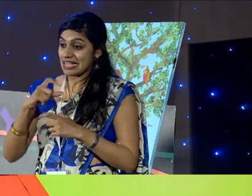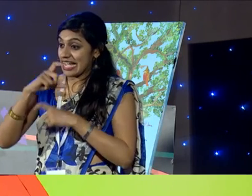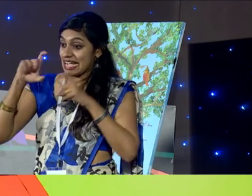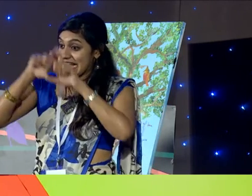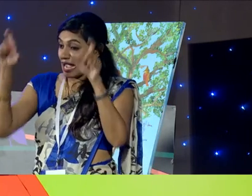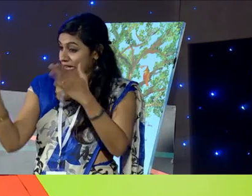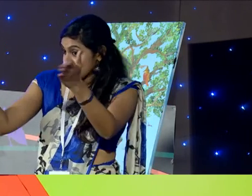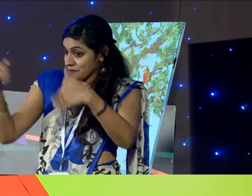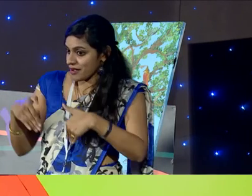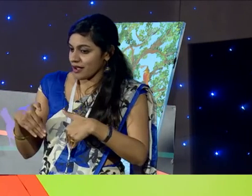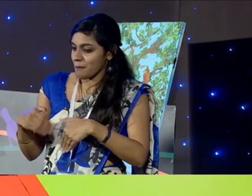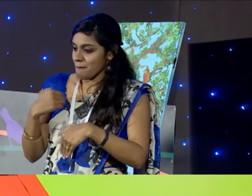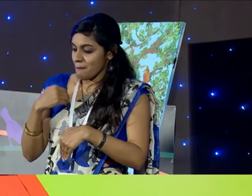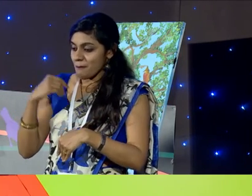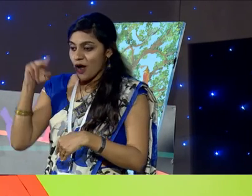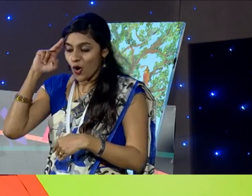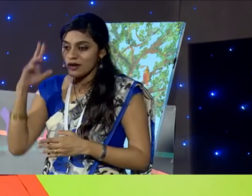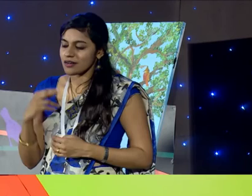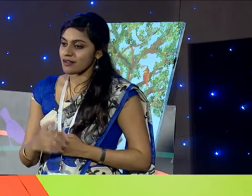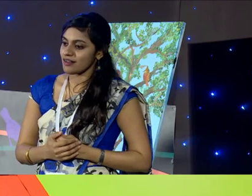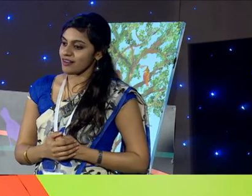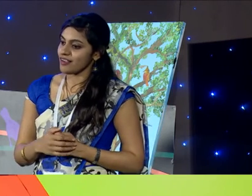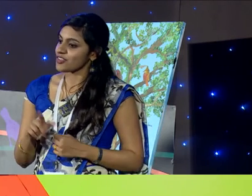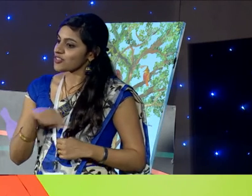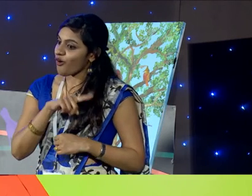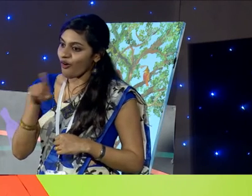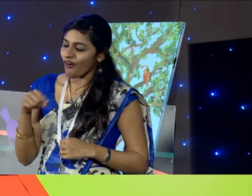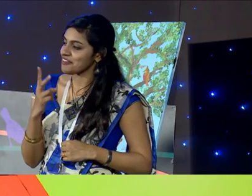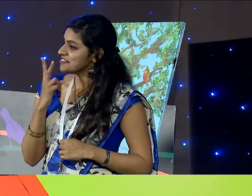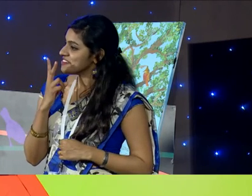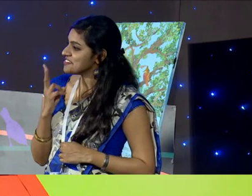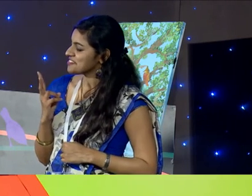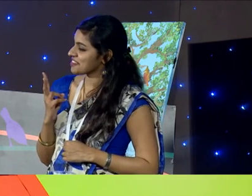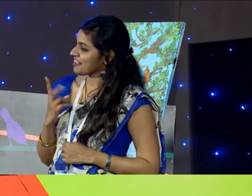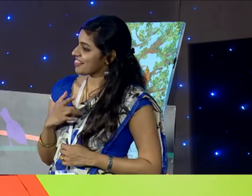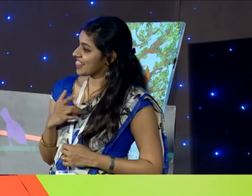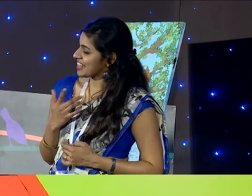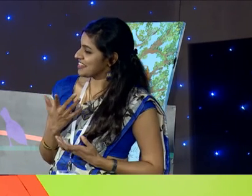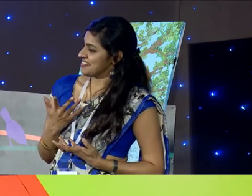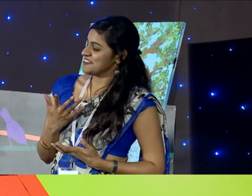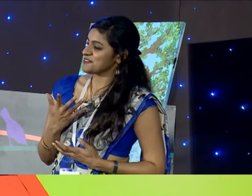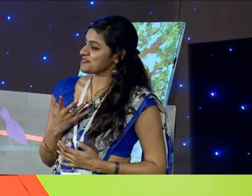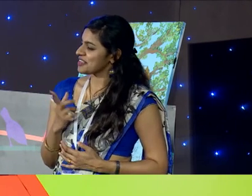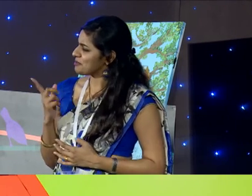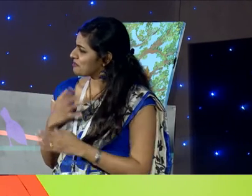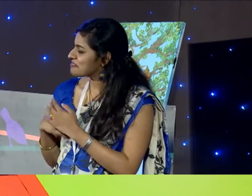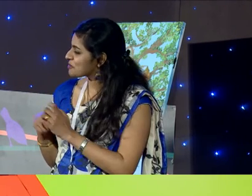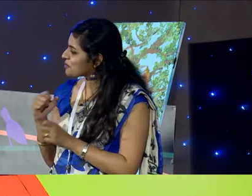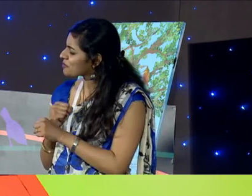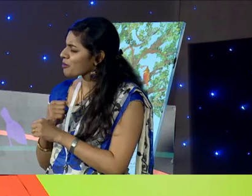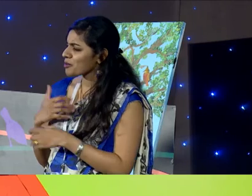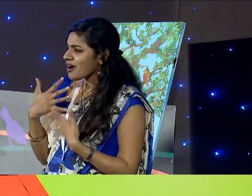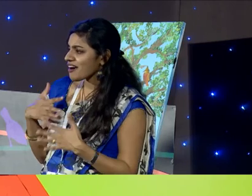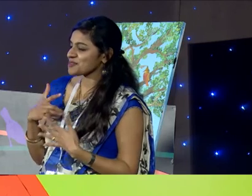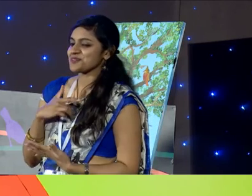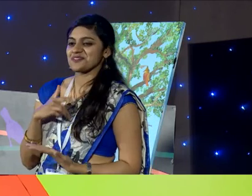they're really loving it. So if you go to any social media or you go to TripAdvisor or you go to guest feedback areas where, you know, we